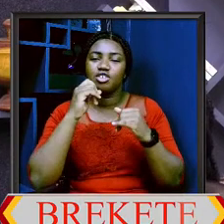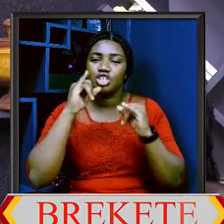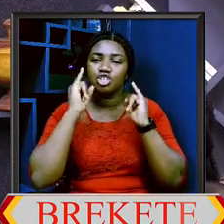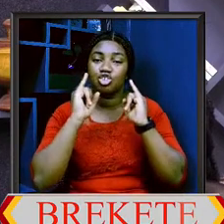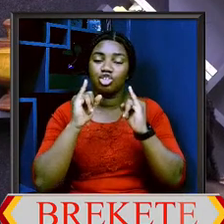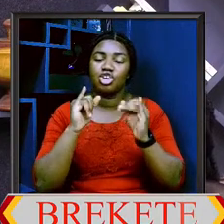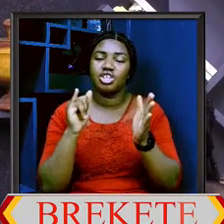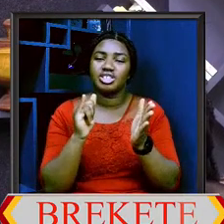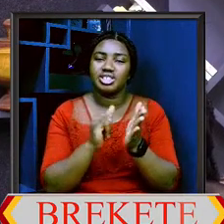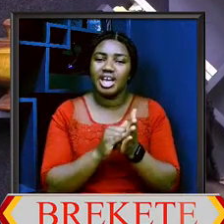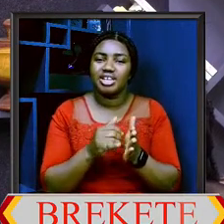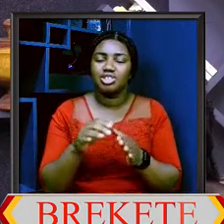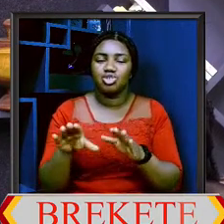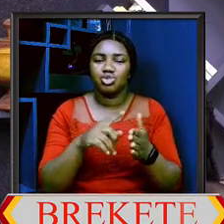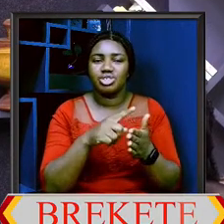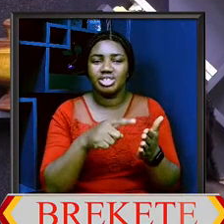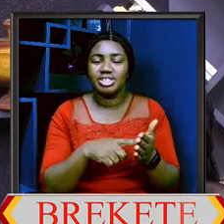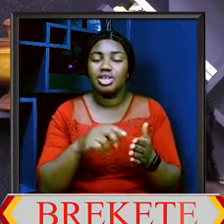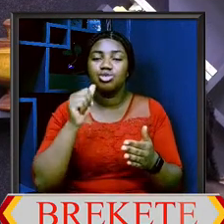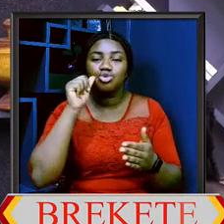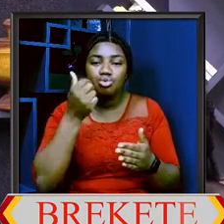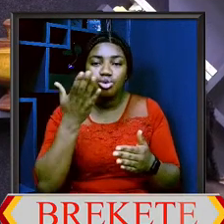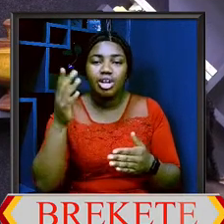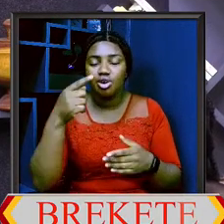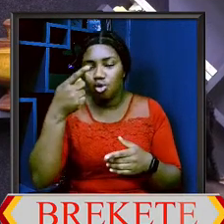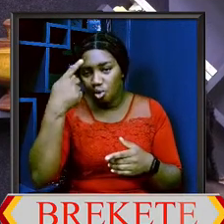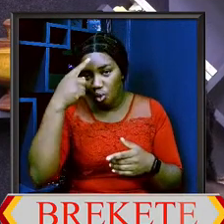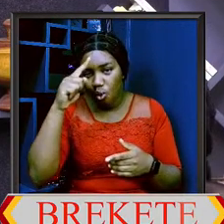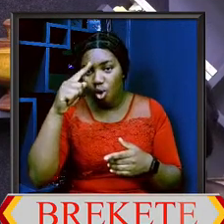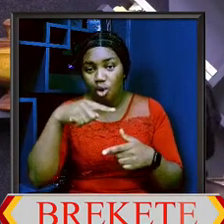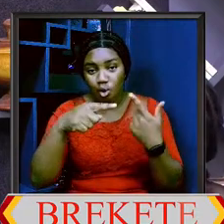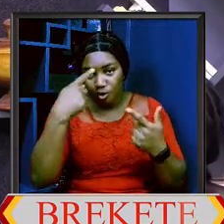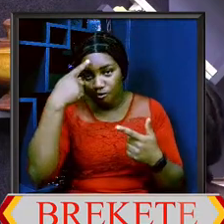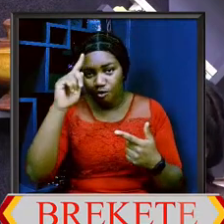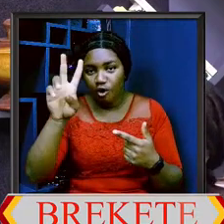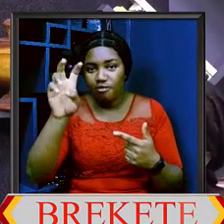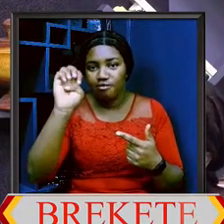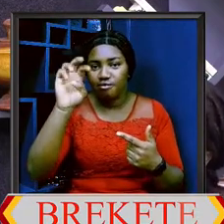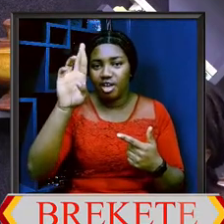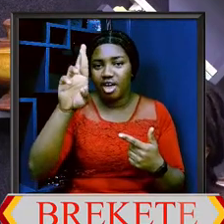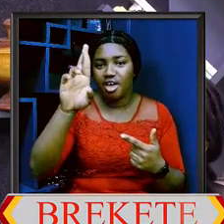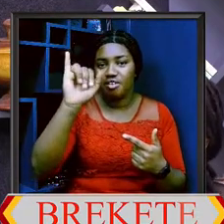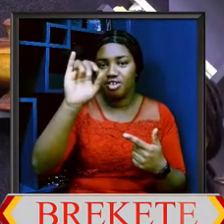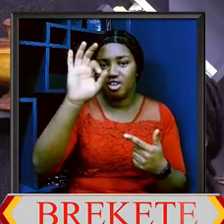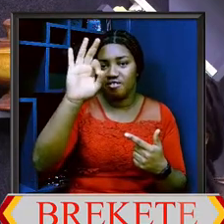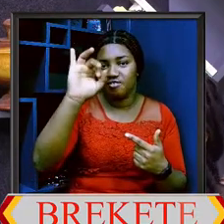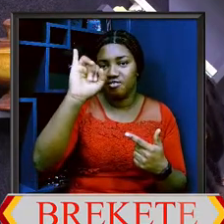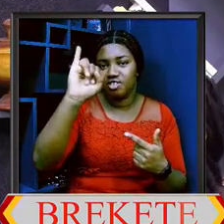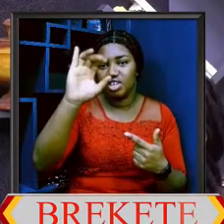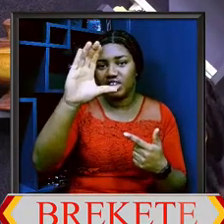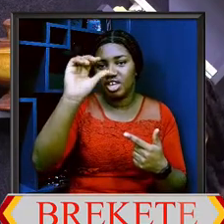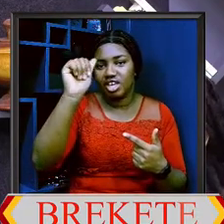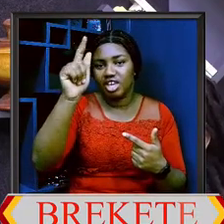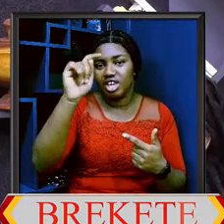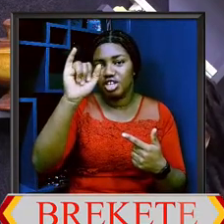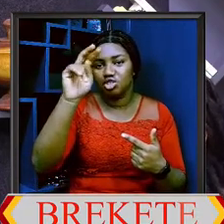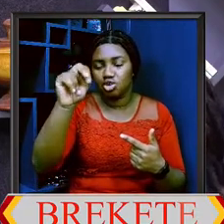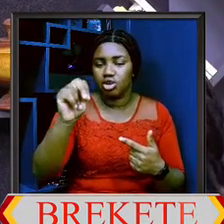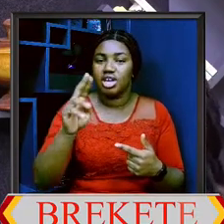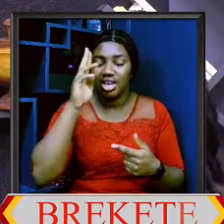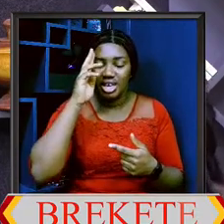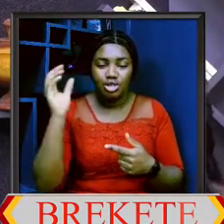are going there for verification I you come early to come and meet him in his office M he was the one who took me in his own car to